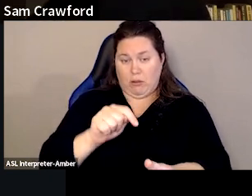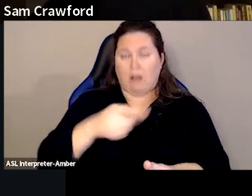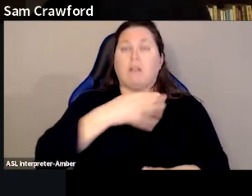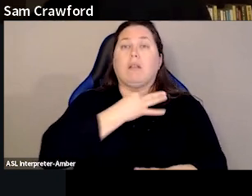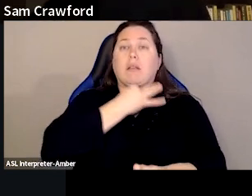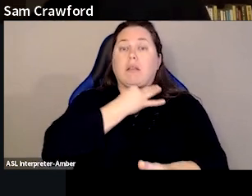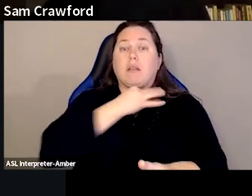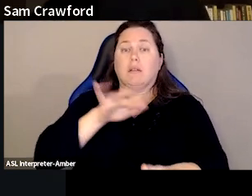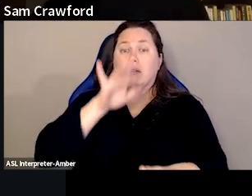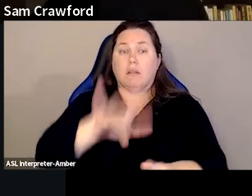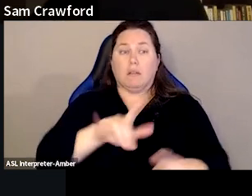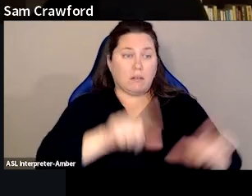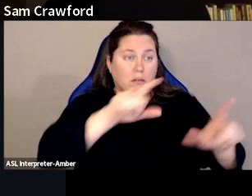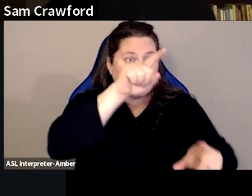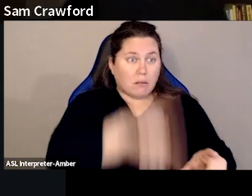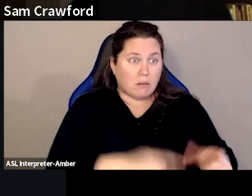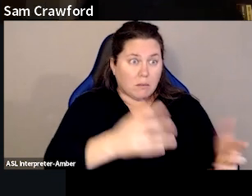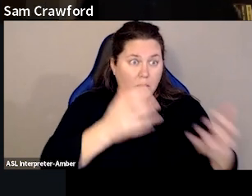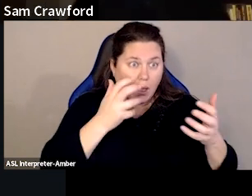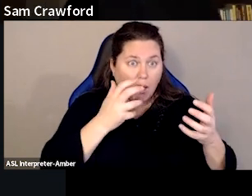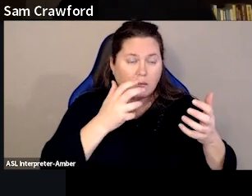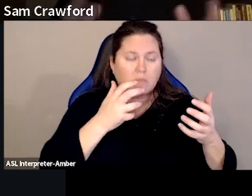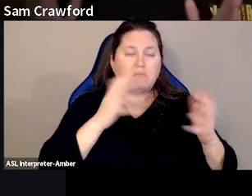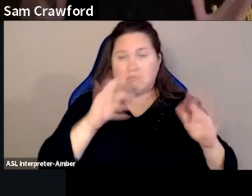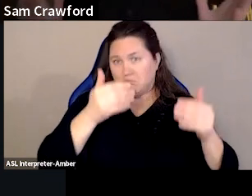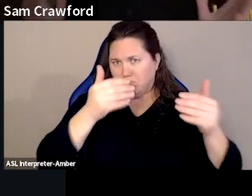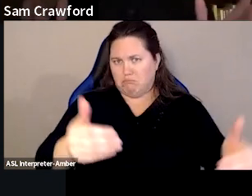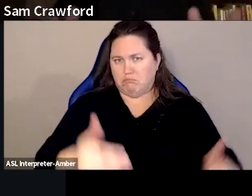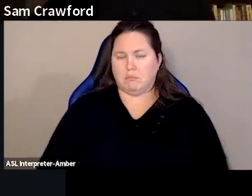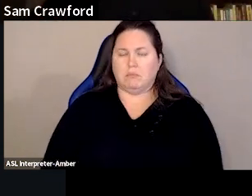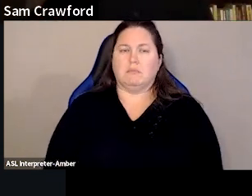so. We won't be changing slides for a minute. So,